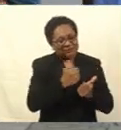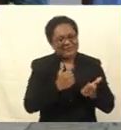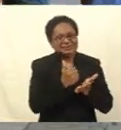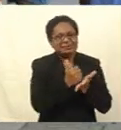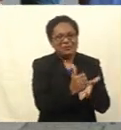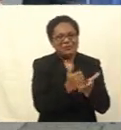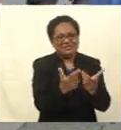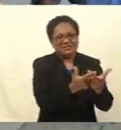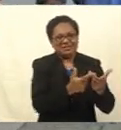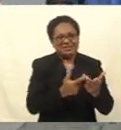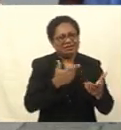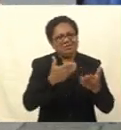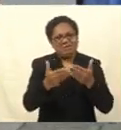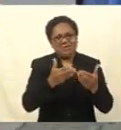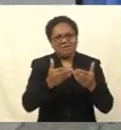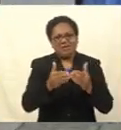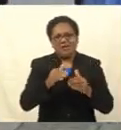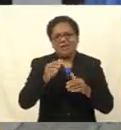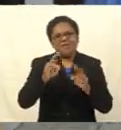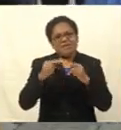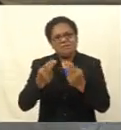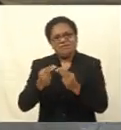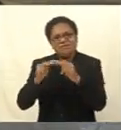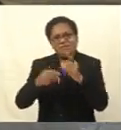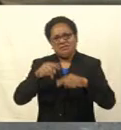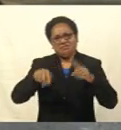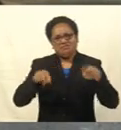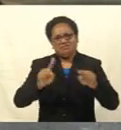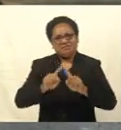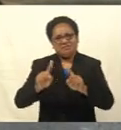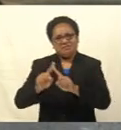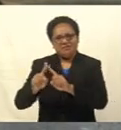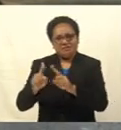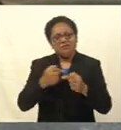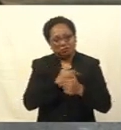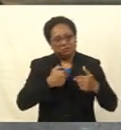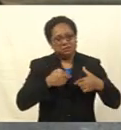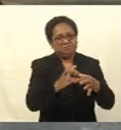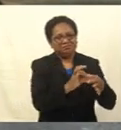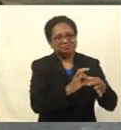come from different backgrounds, and we are all in this together.